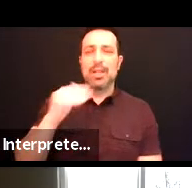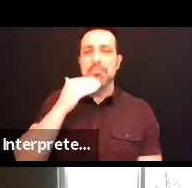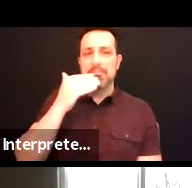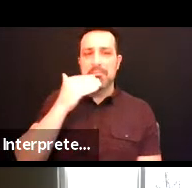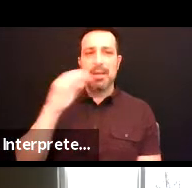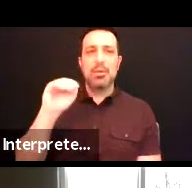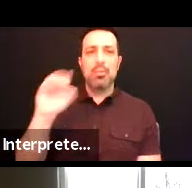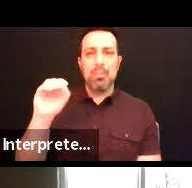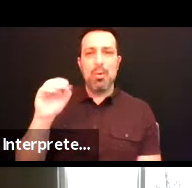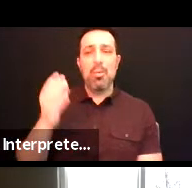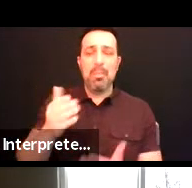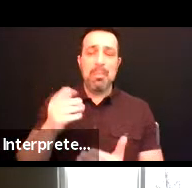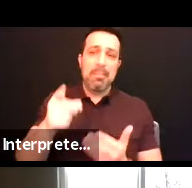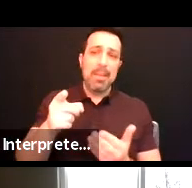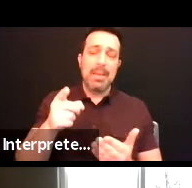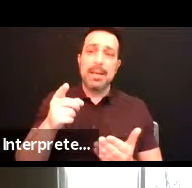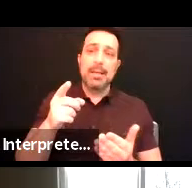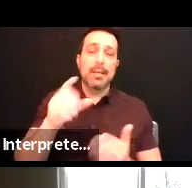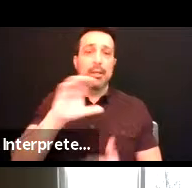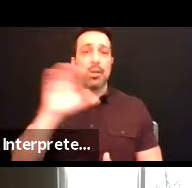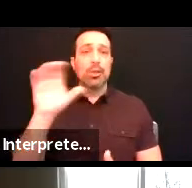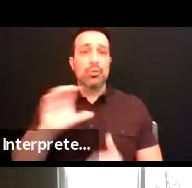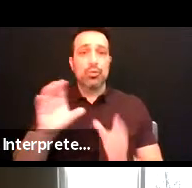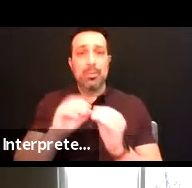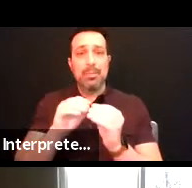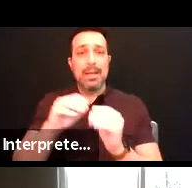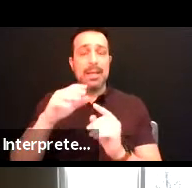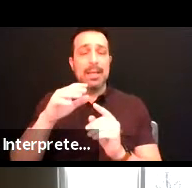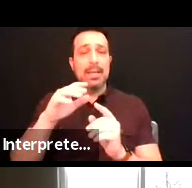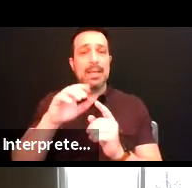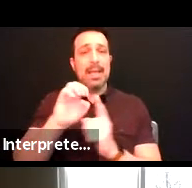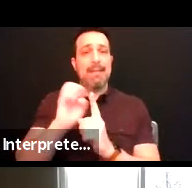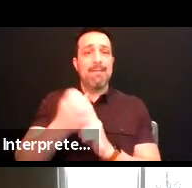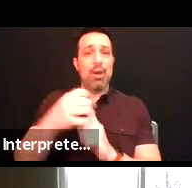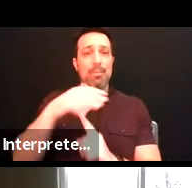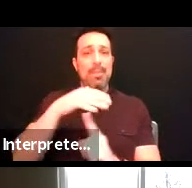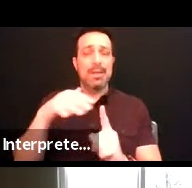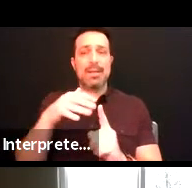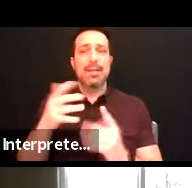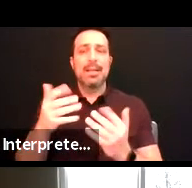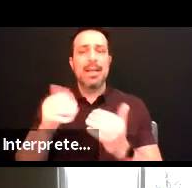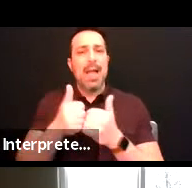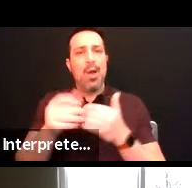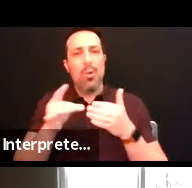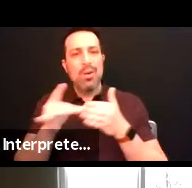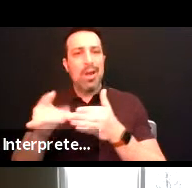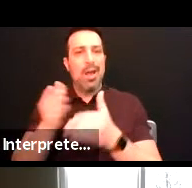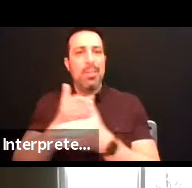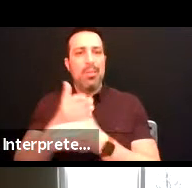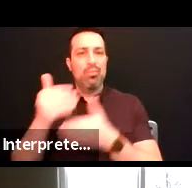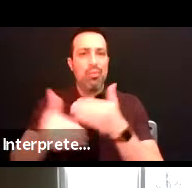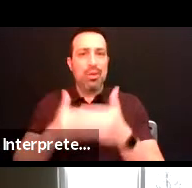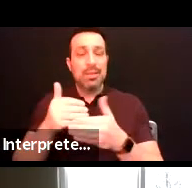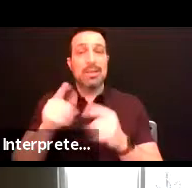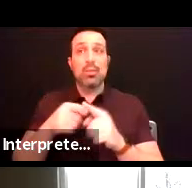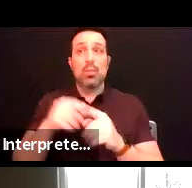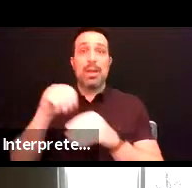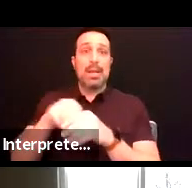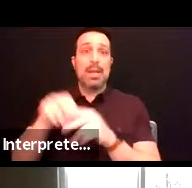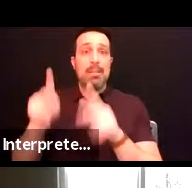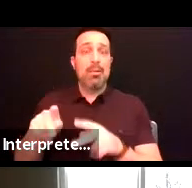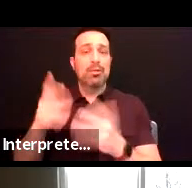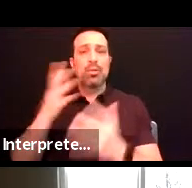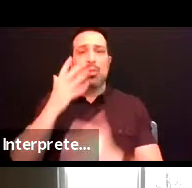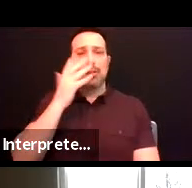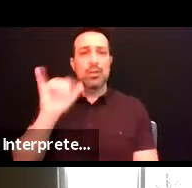say, maybe you do a Zoom meeting environment set of like, how do we guide through this process? And then when we're in person, what does that